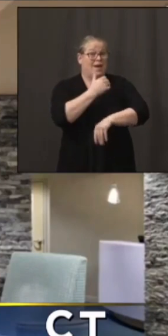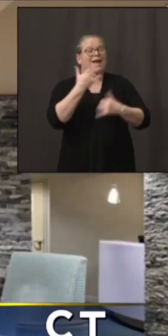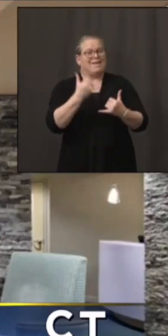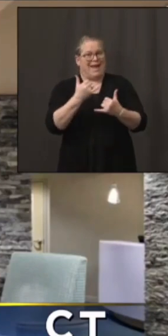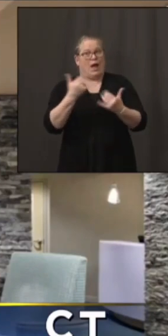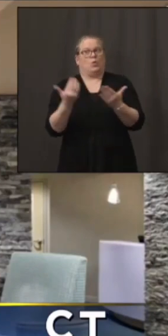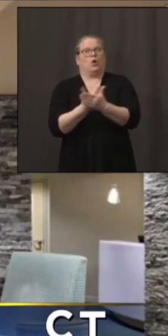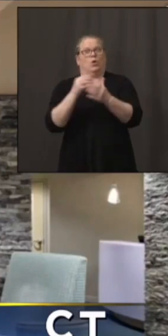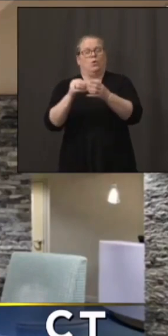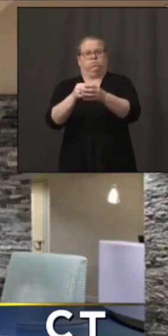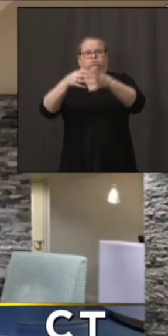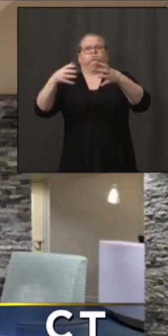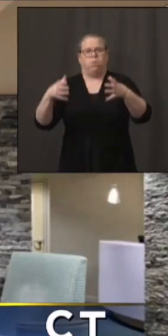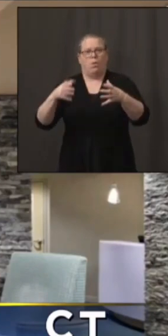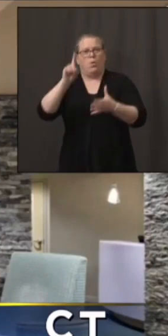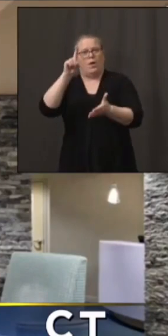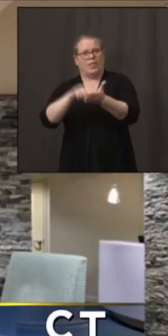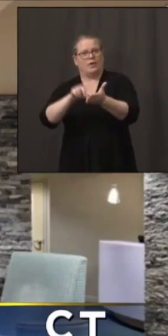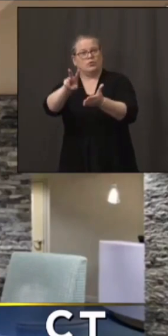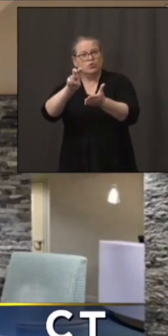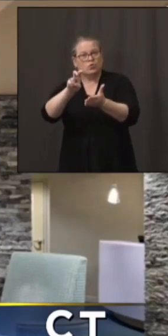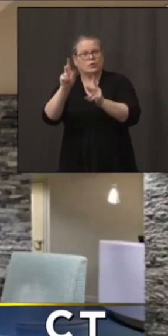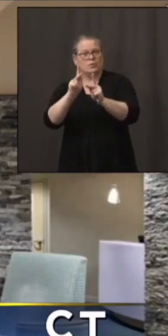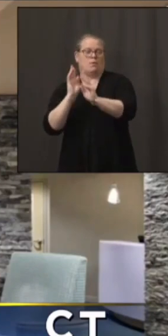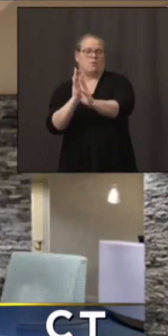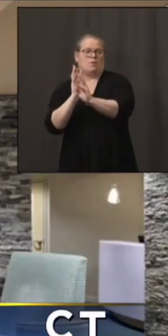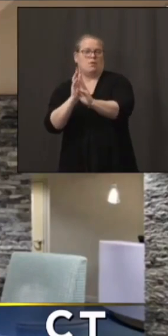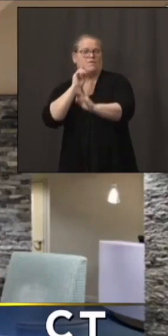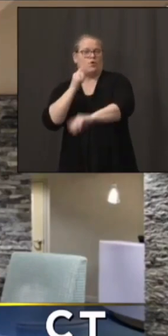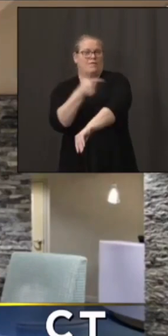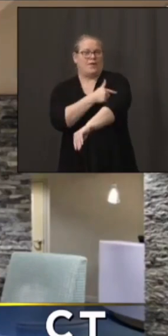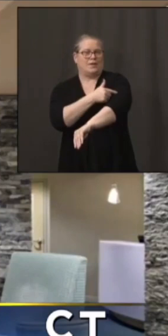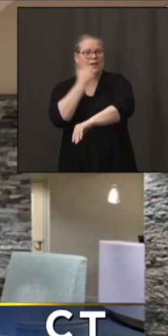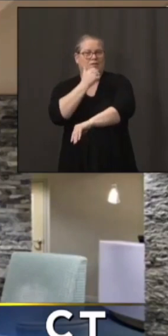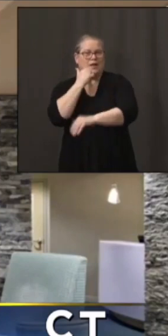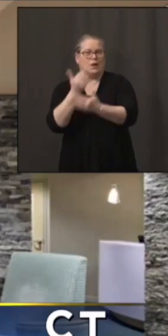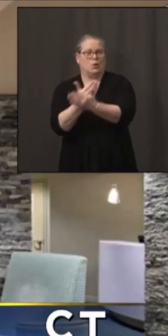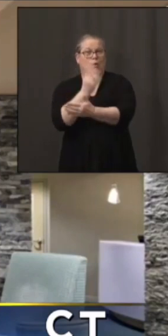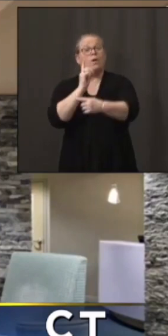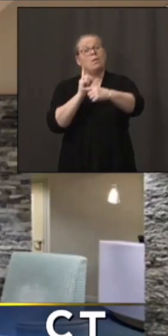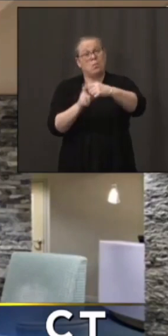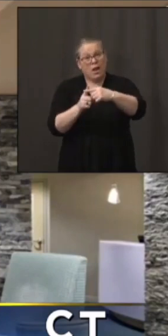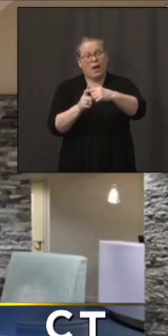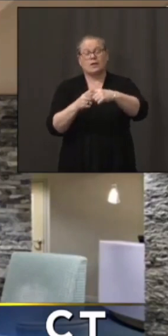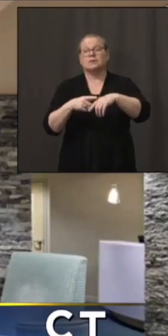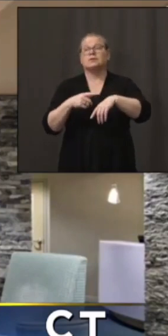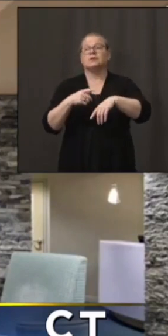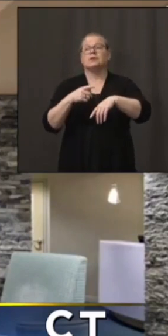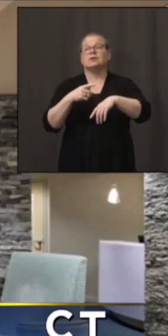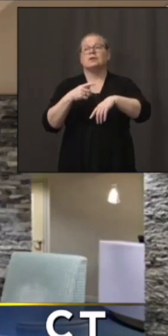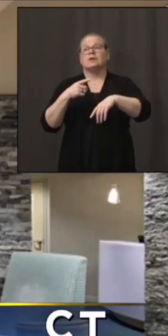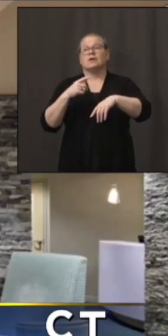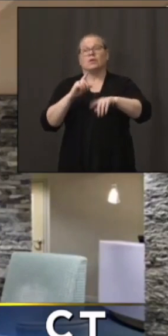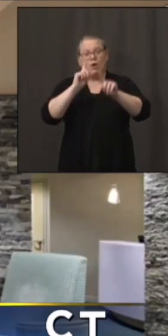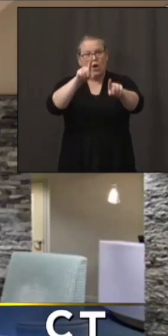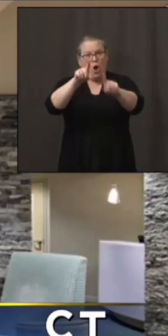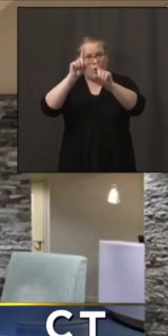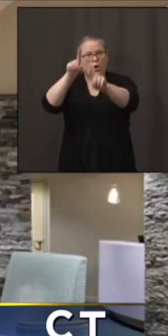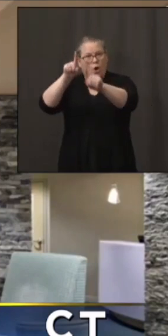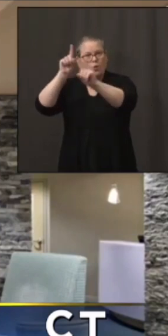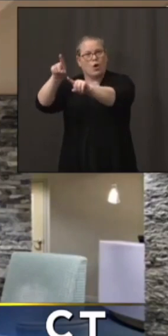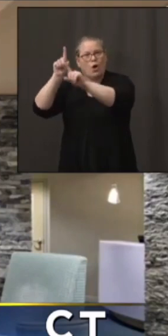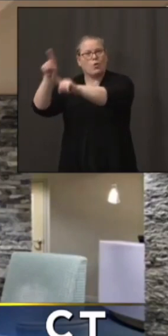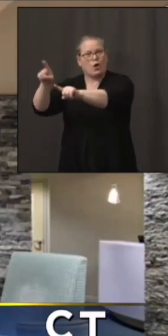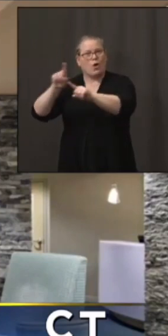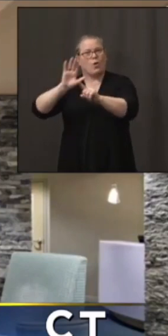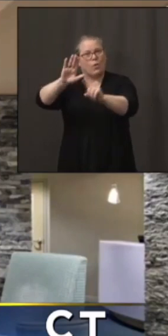facility. That's in addition, we're doing on-site vaccination. So we'll be out in the